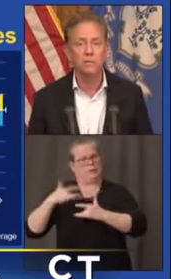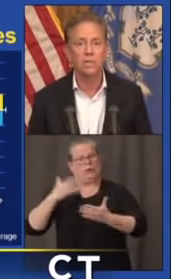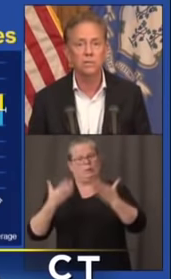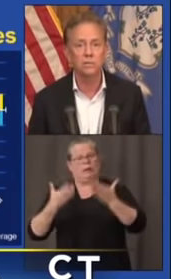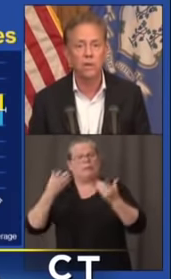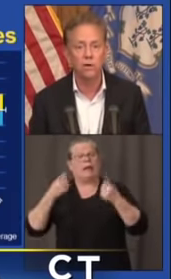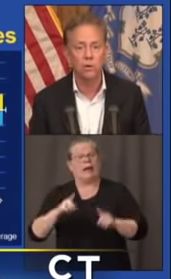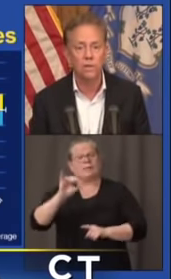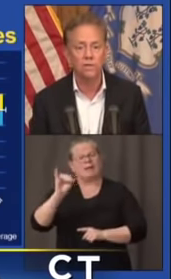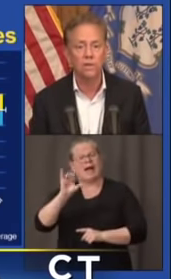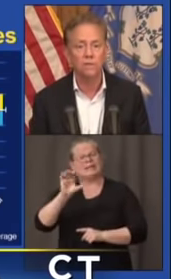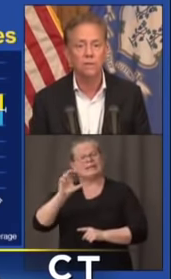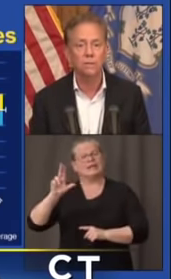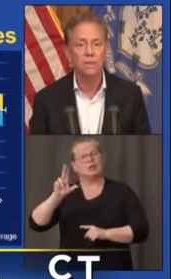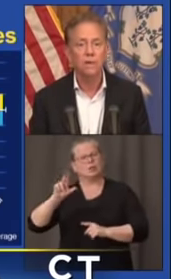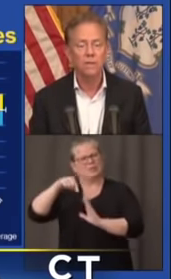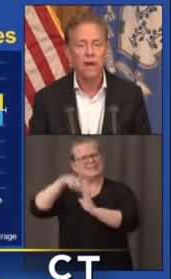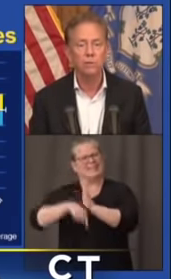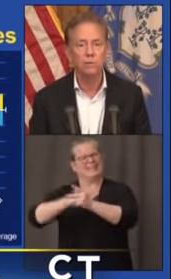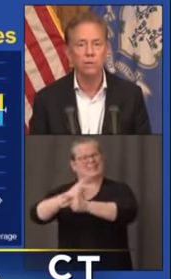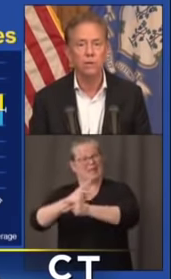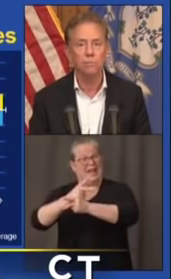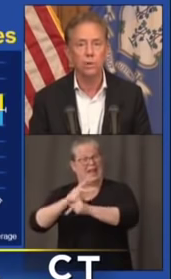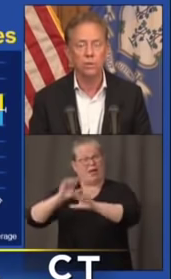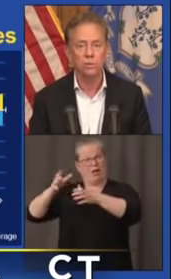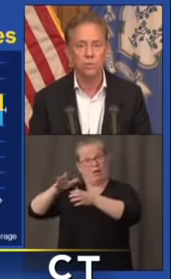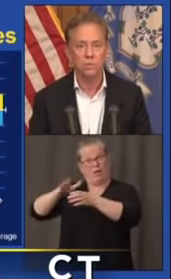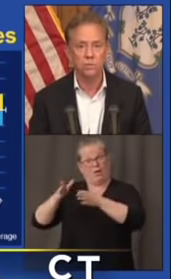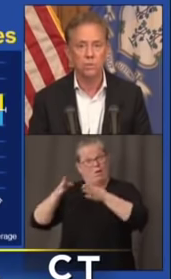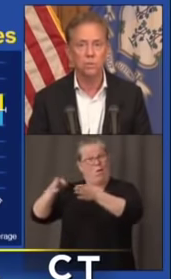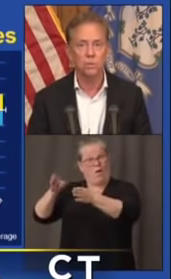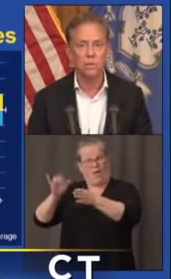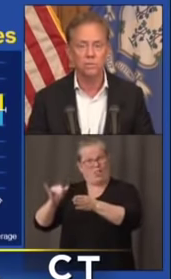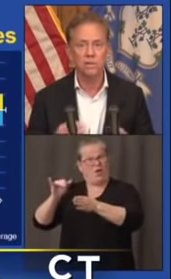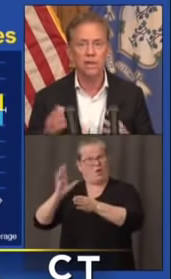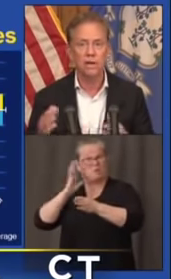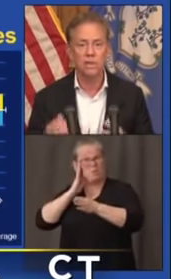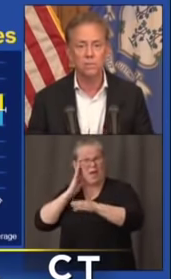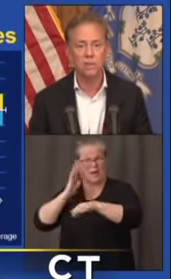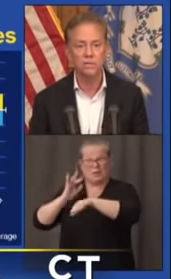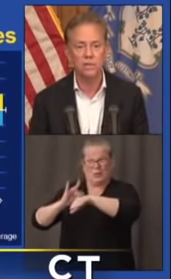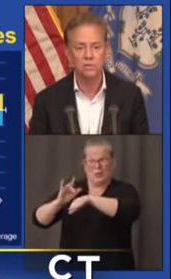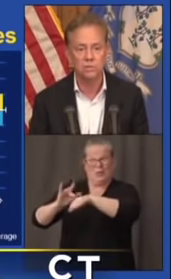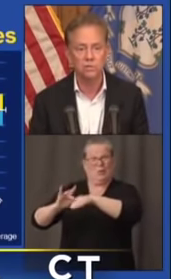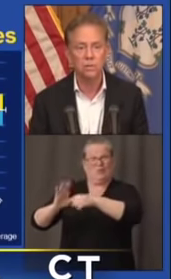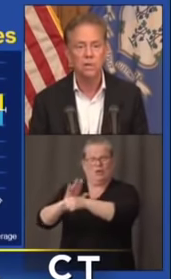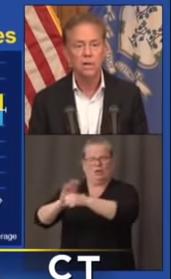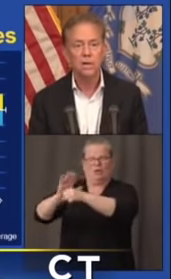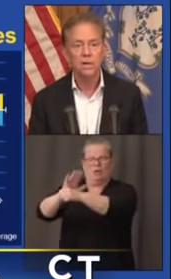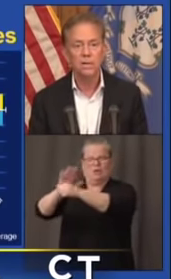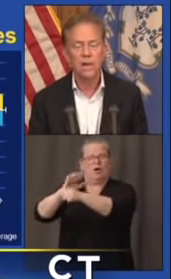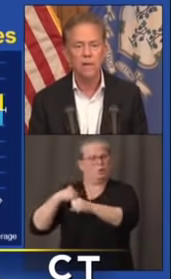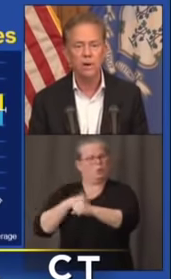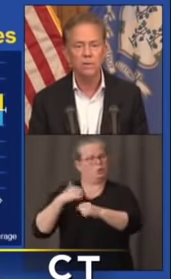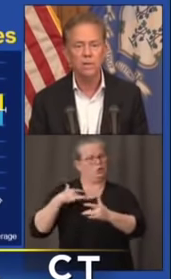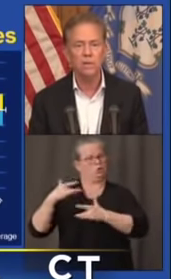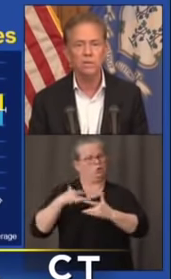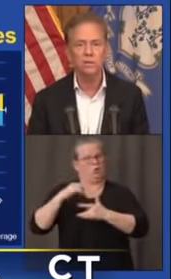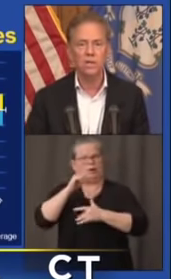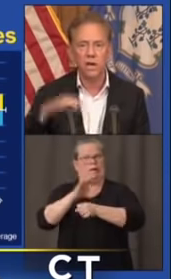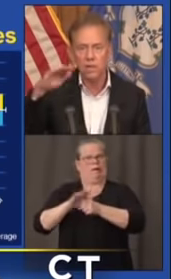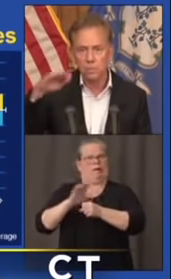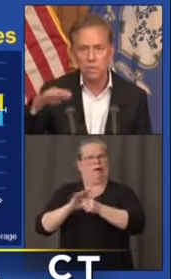space, intensive care units, and that was very important to us as we talked about net hospitalizations. Now I think you